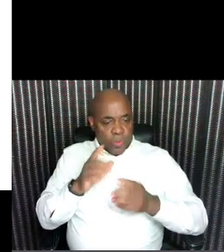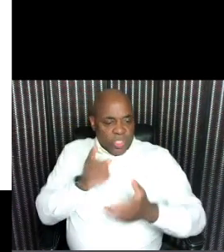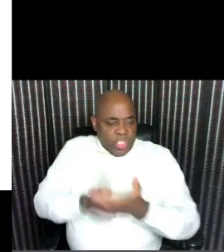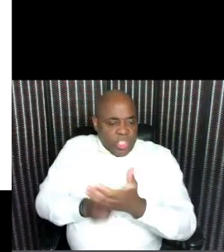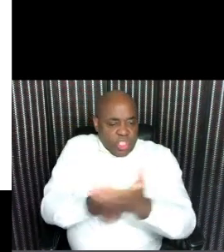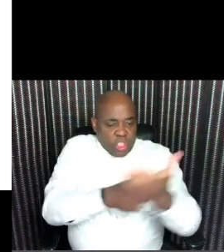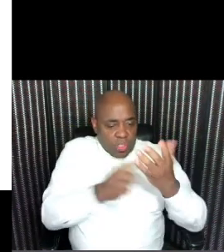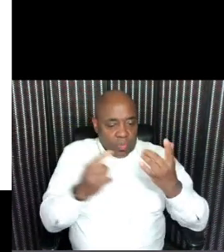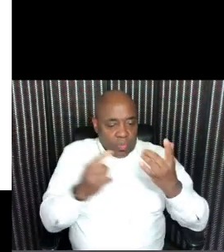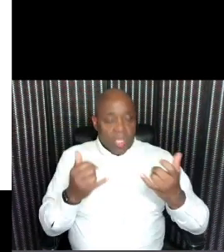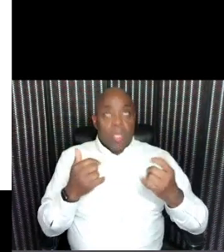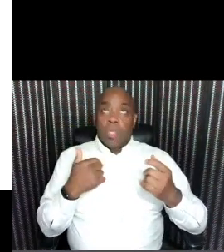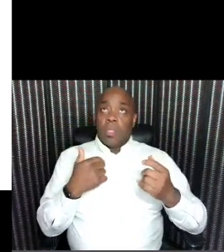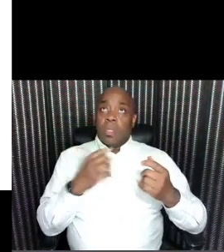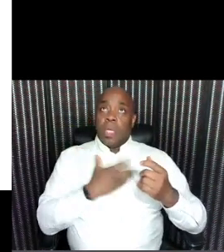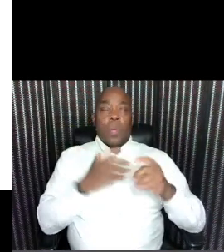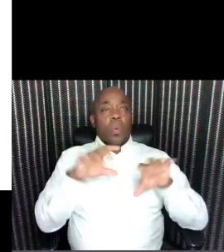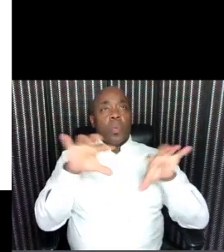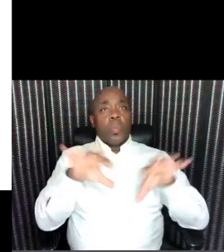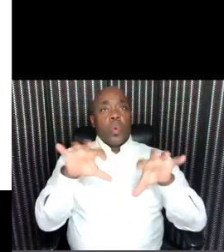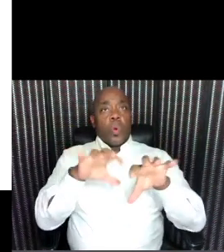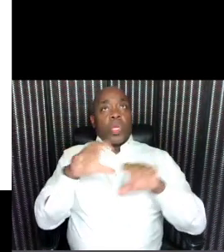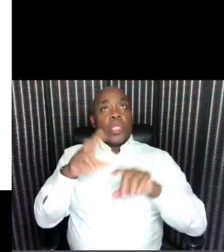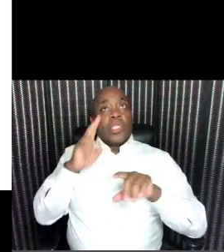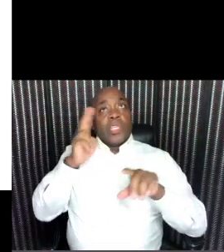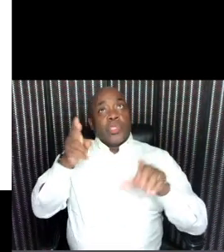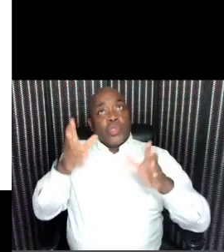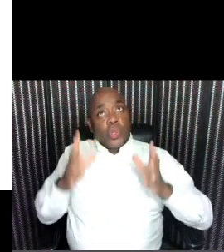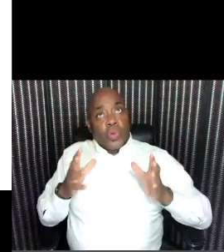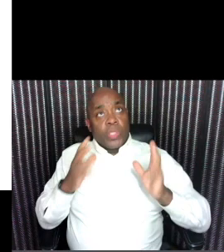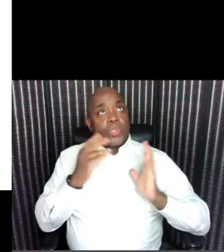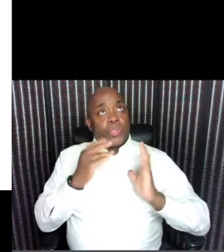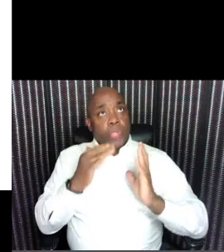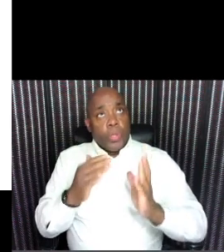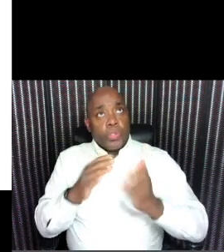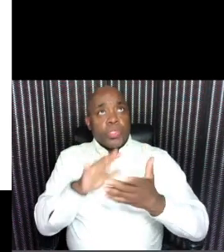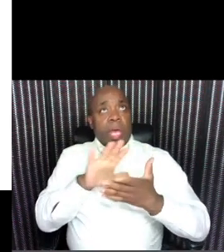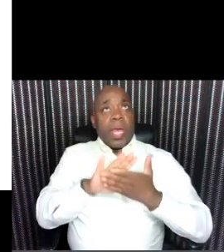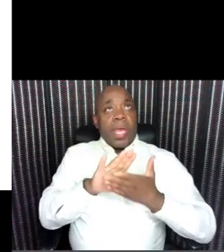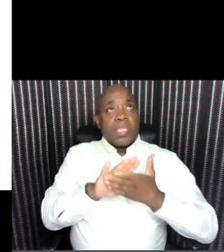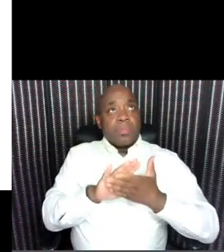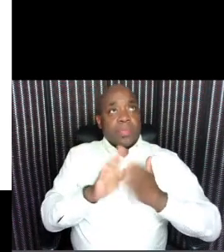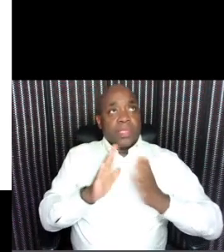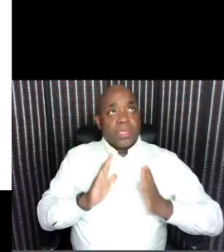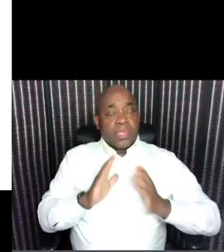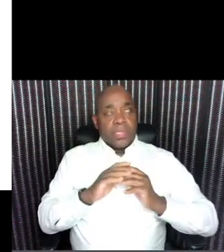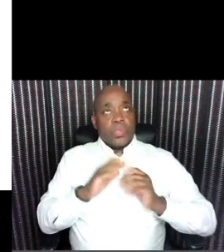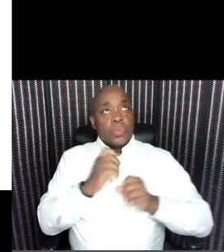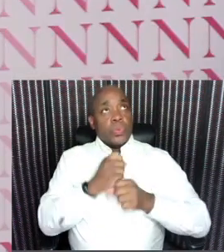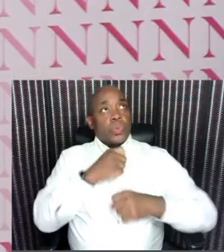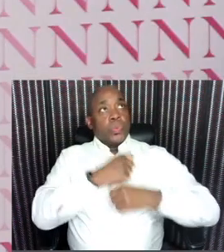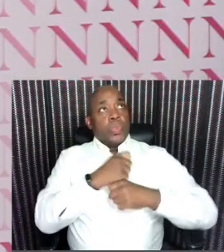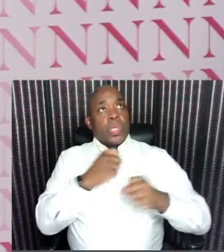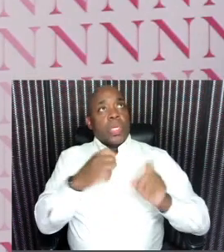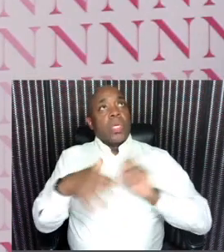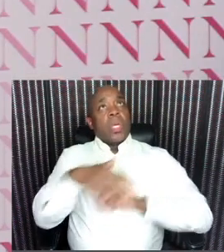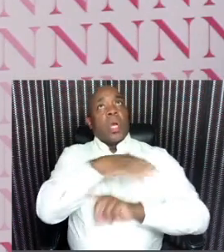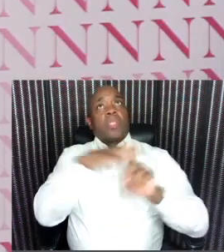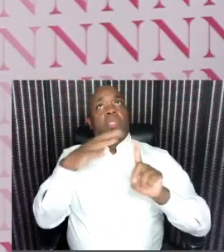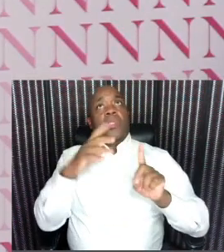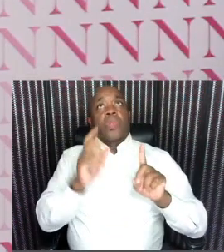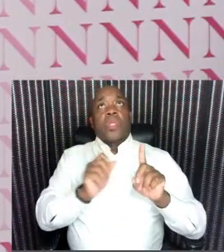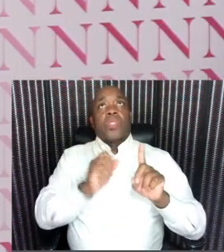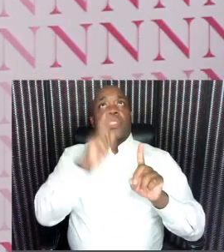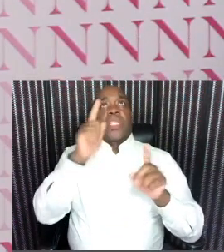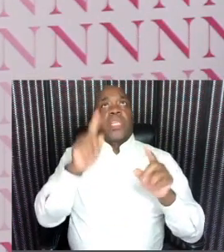work that we do as historians, as scholars, as academics, to try to create a context to understand the critiques,